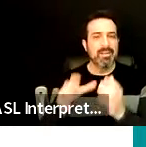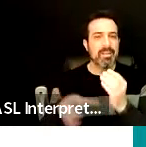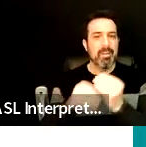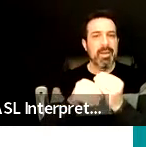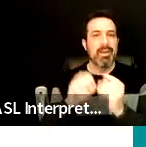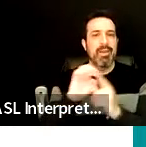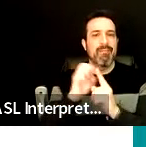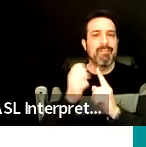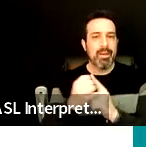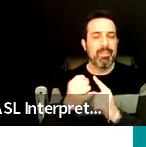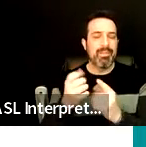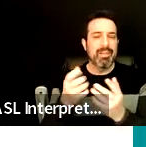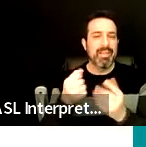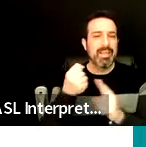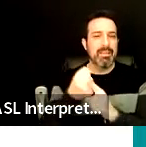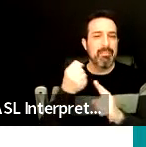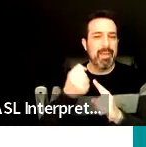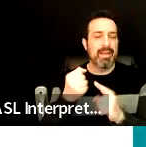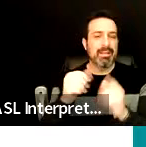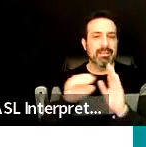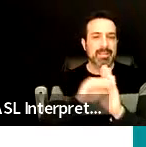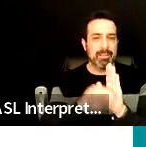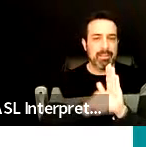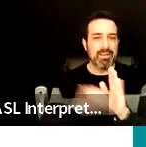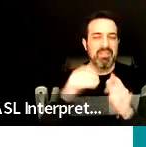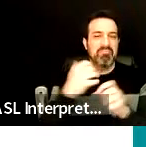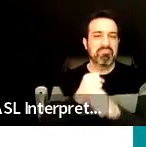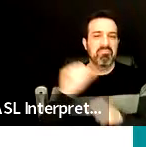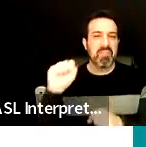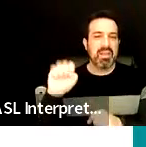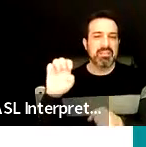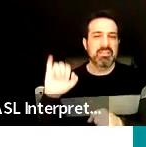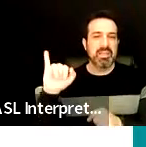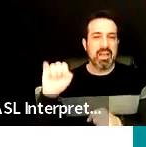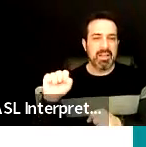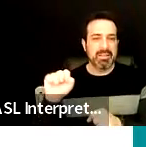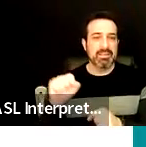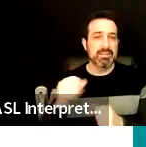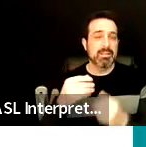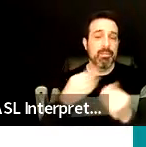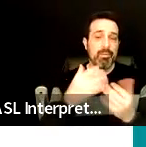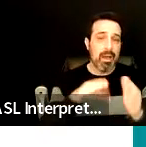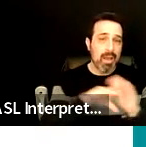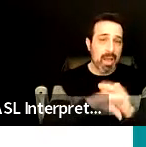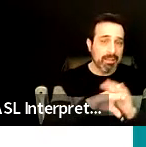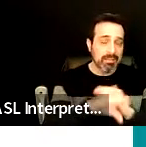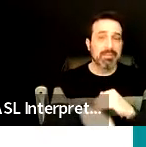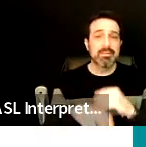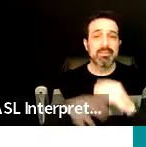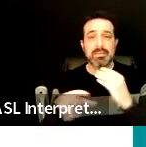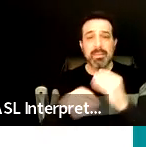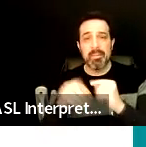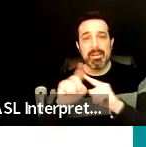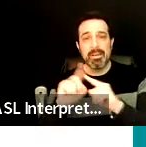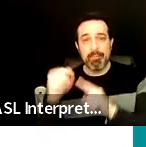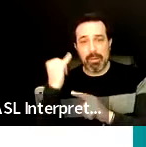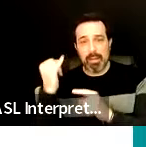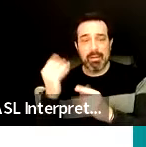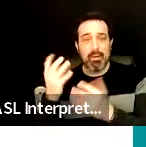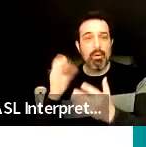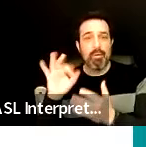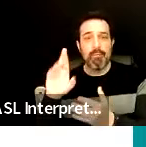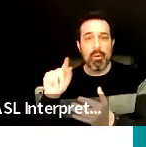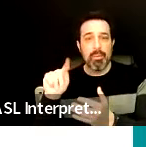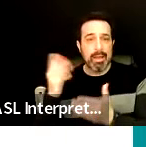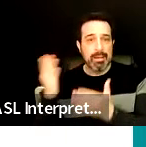statement? Providing access to the draft supplemental in different formats. What can we do to